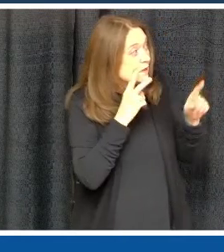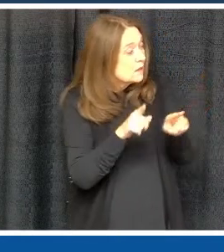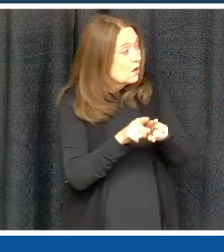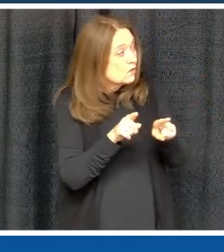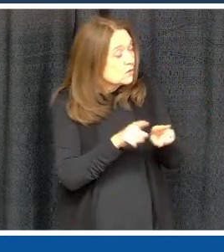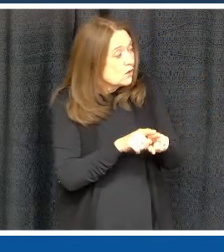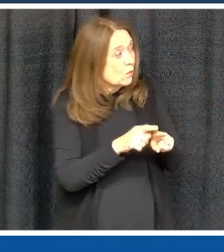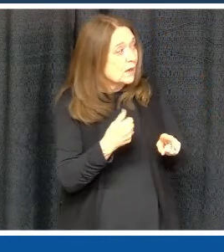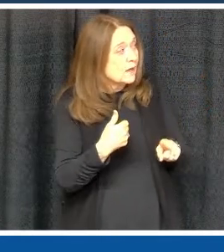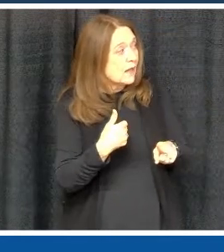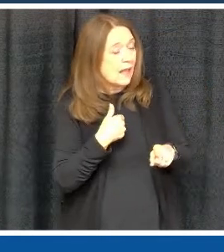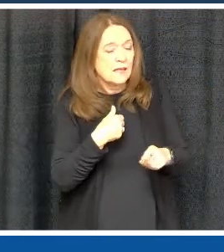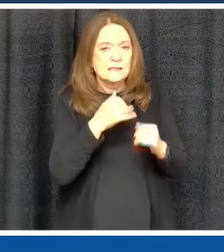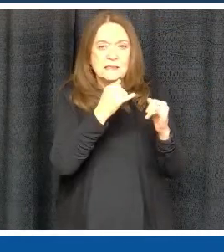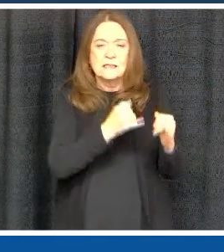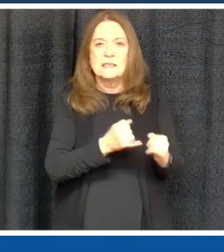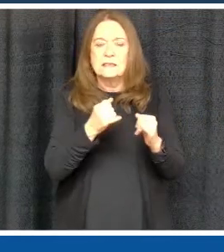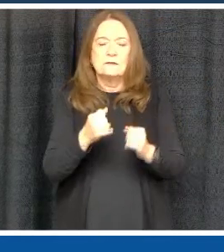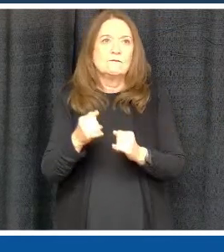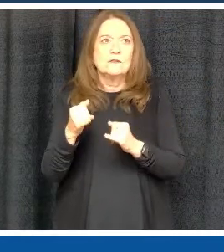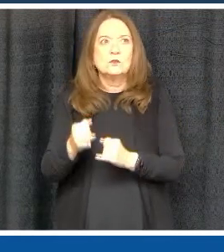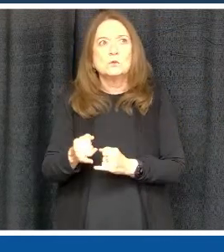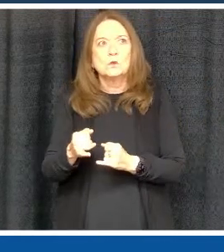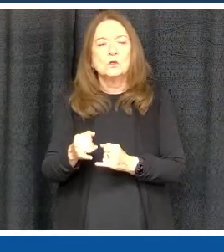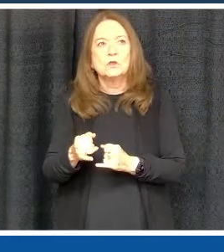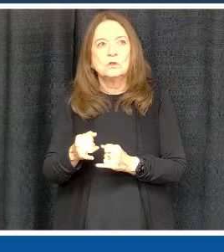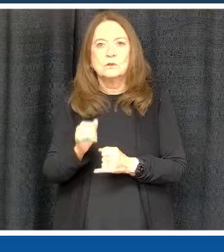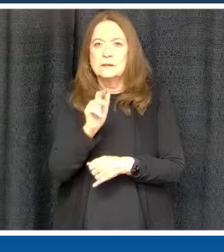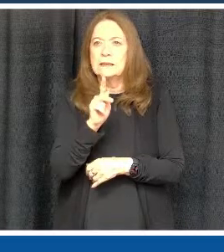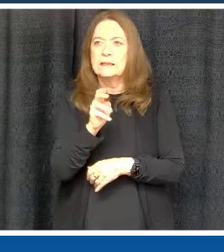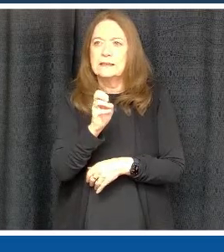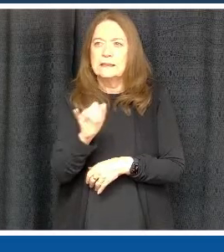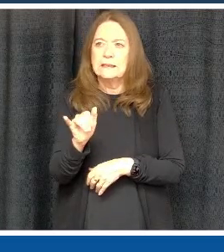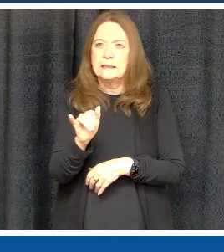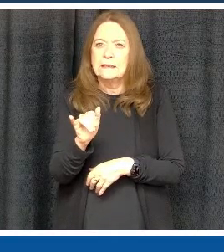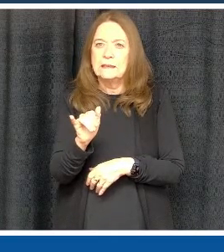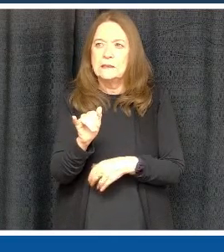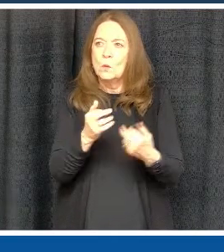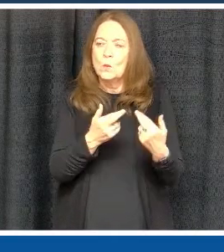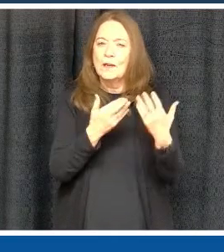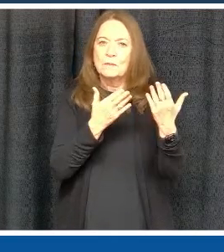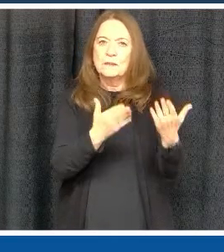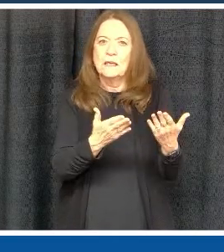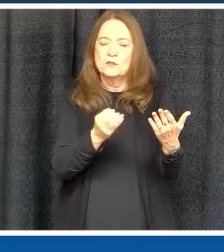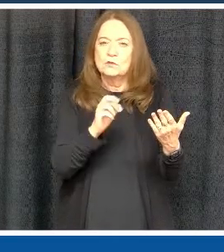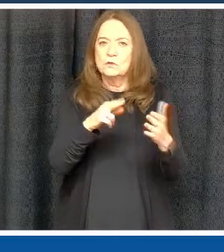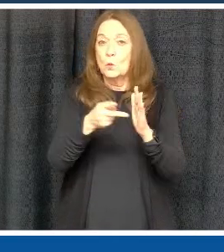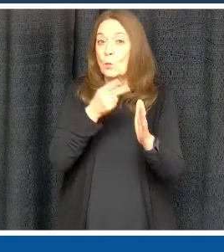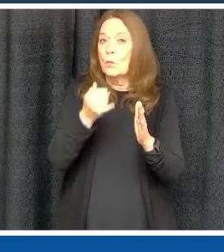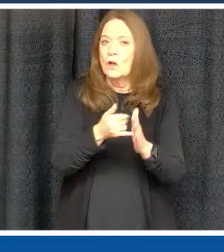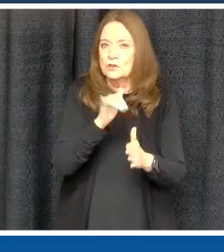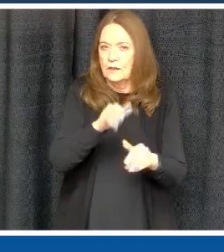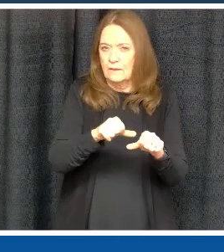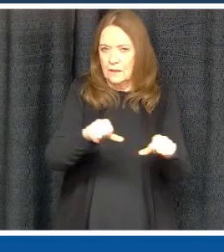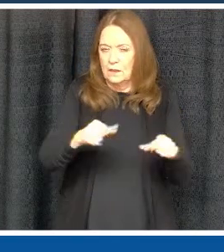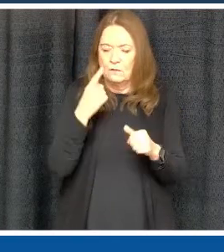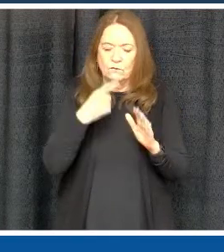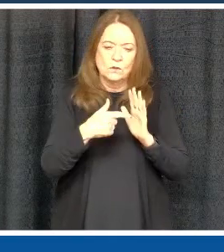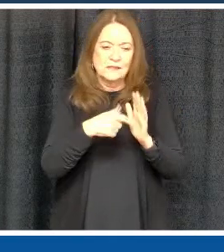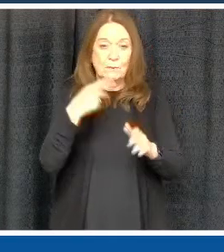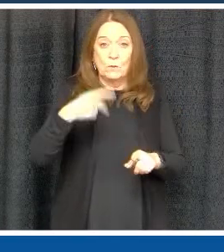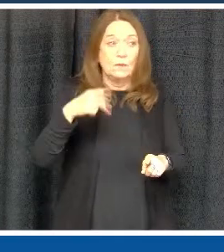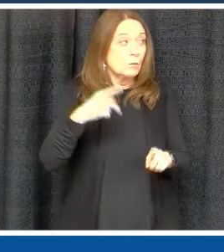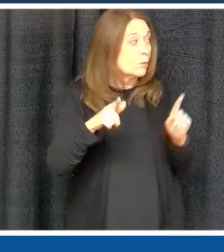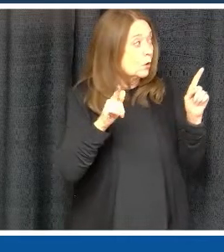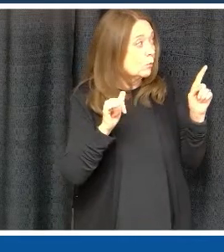also has individual key recommendations or projects in that area. For instance, the purple line